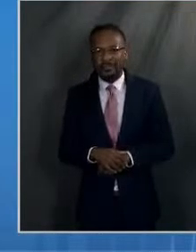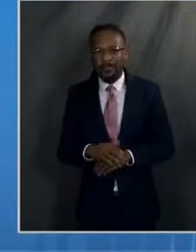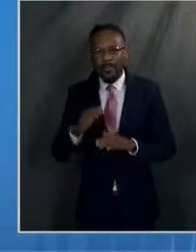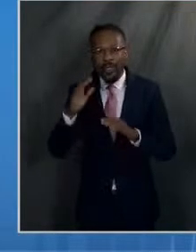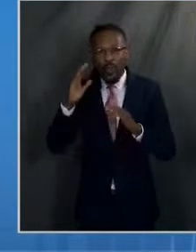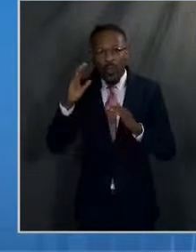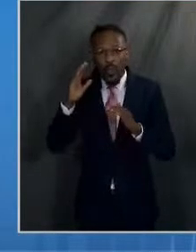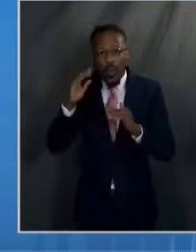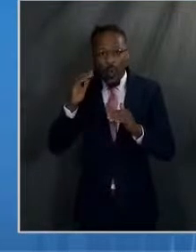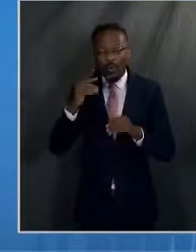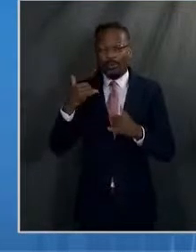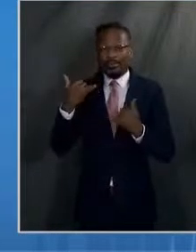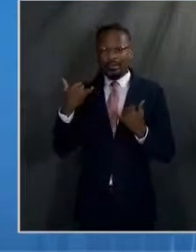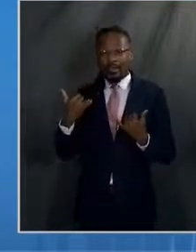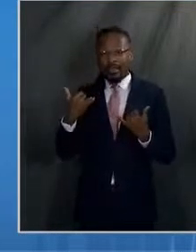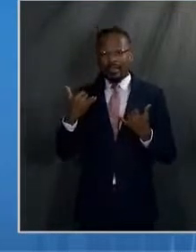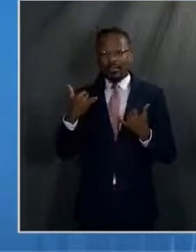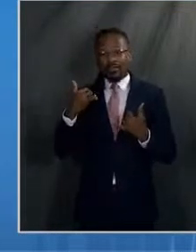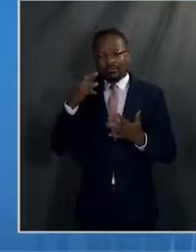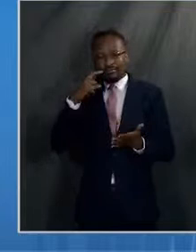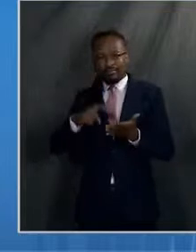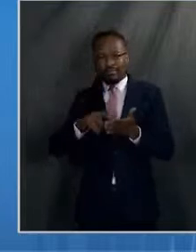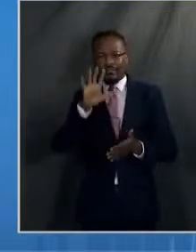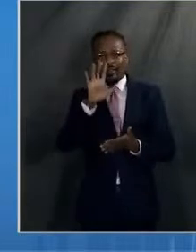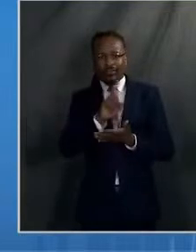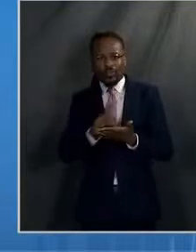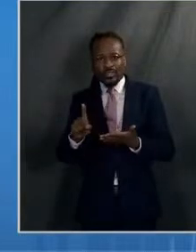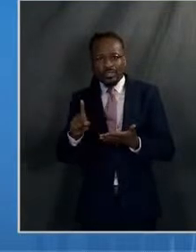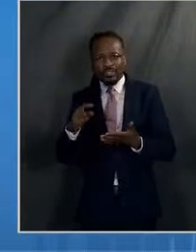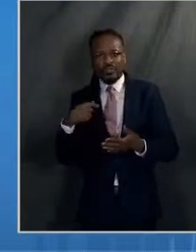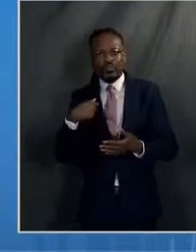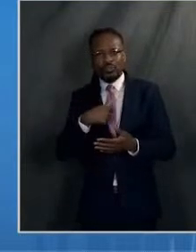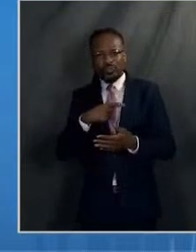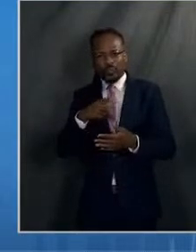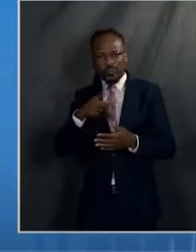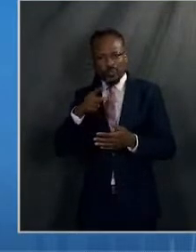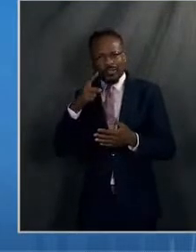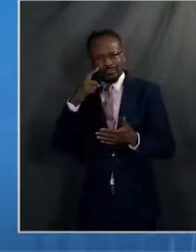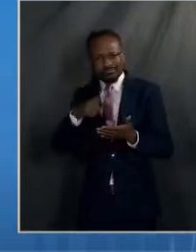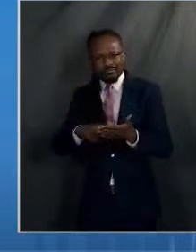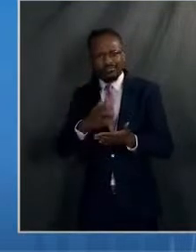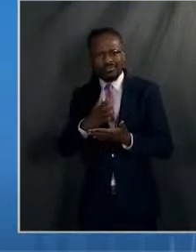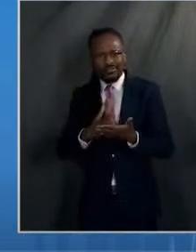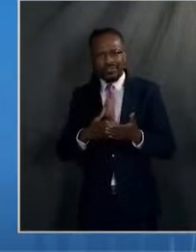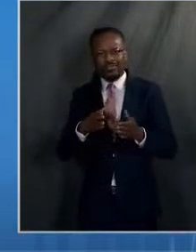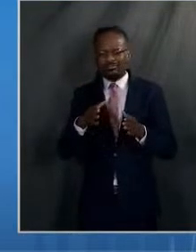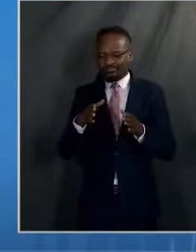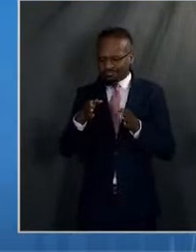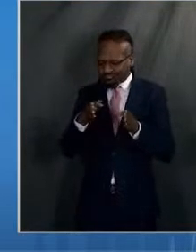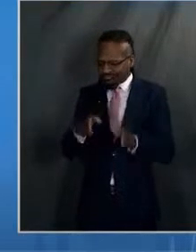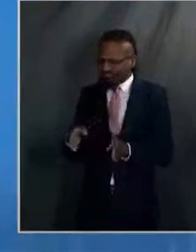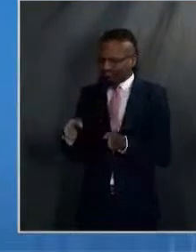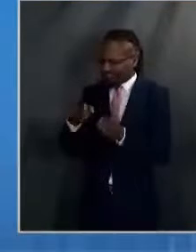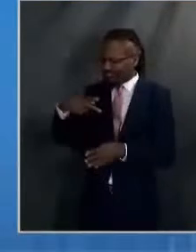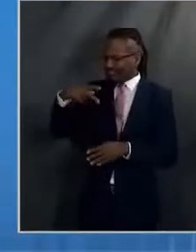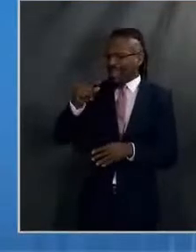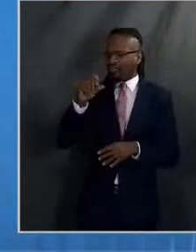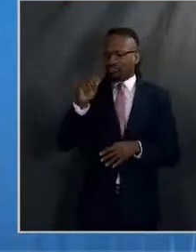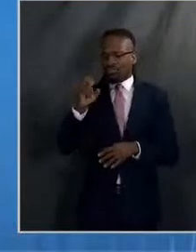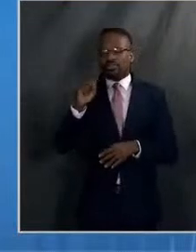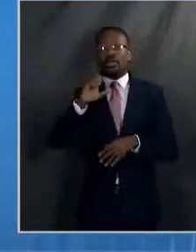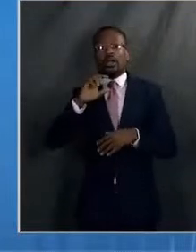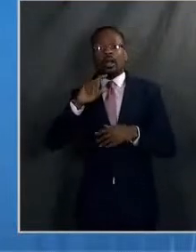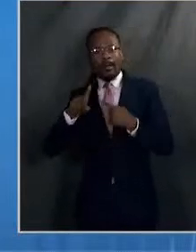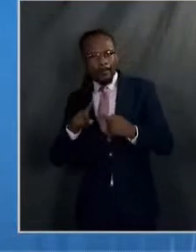we're starting to establish a pattern of providing the American people with the facts they need about the crisis and our response,